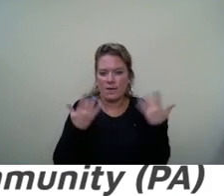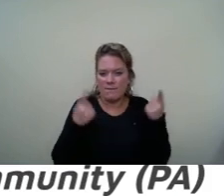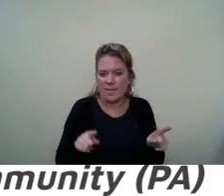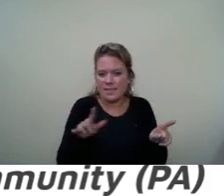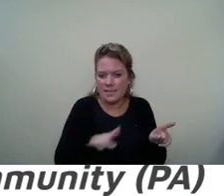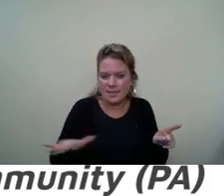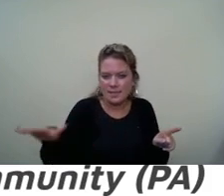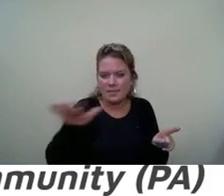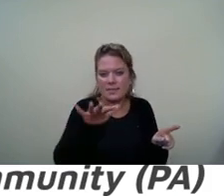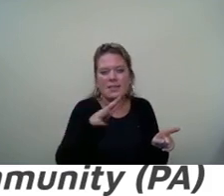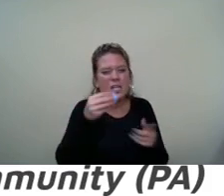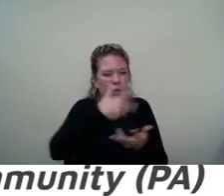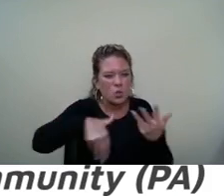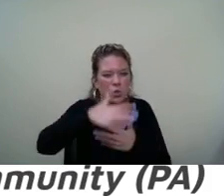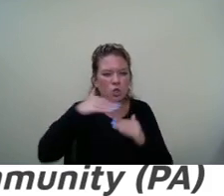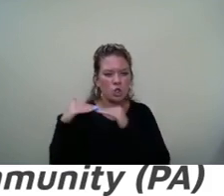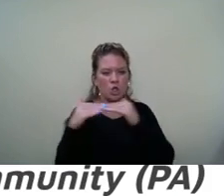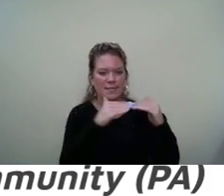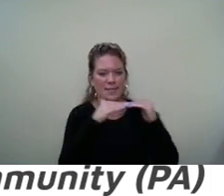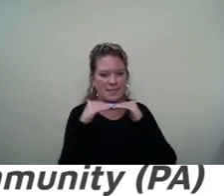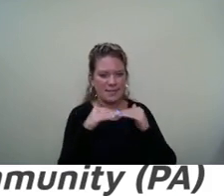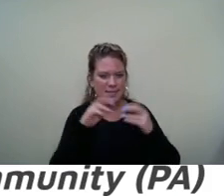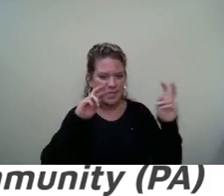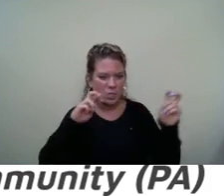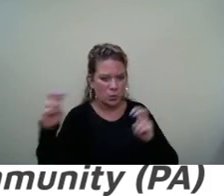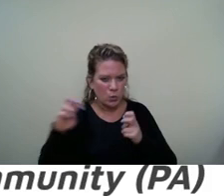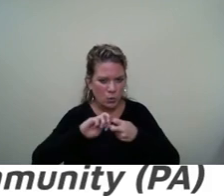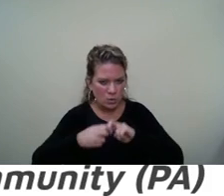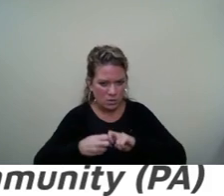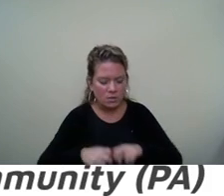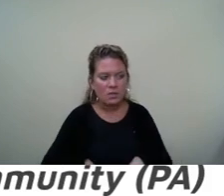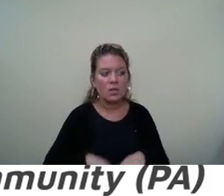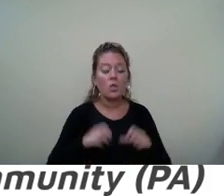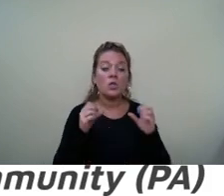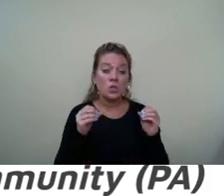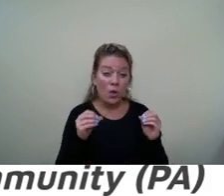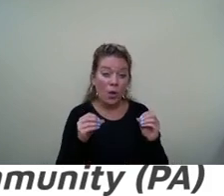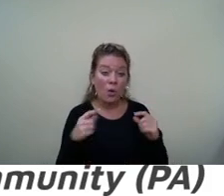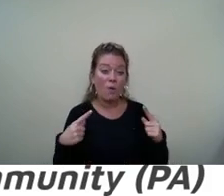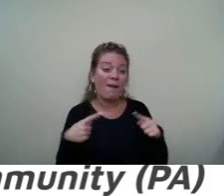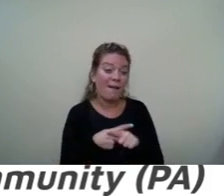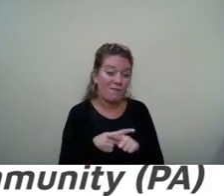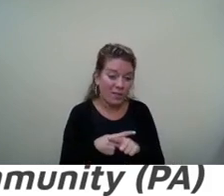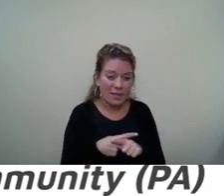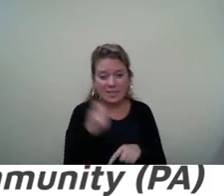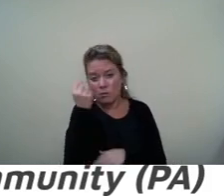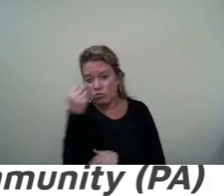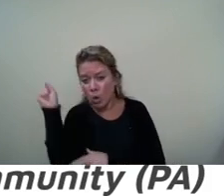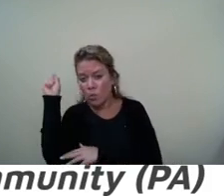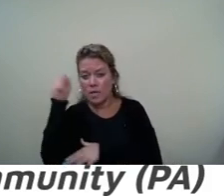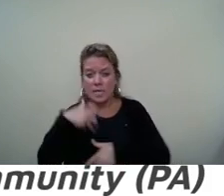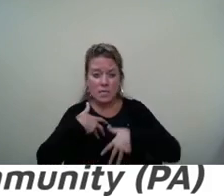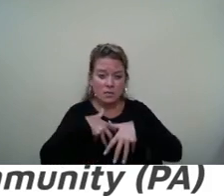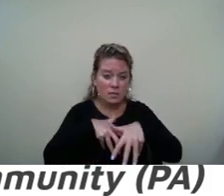more social justice issues, right? So the fact that conflict and protest and